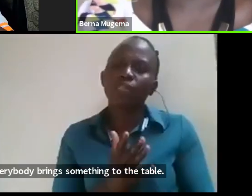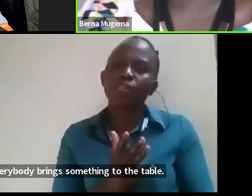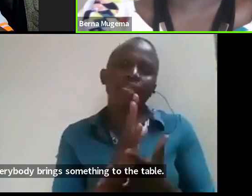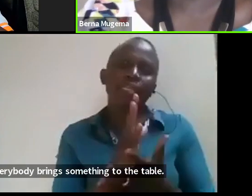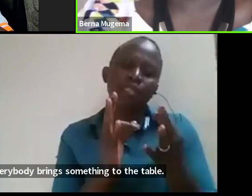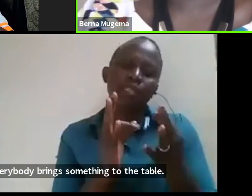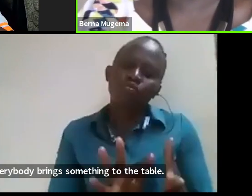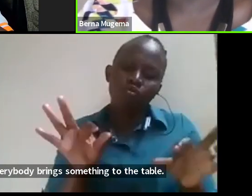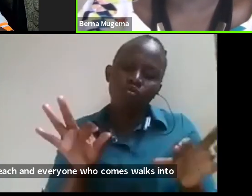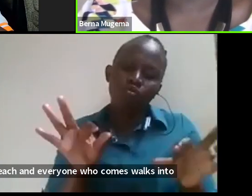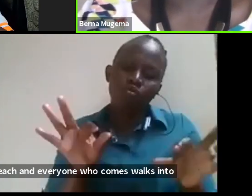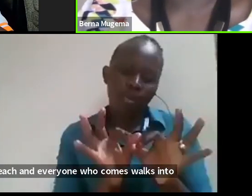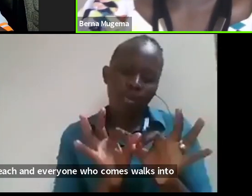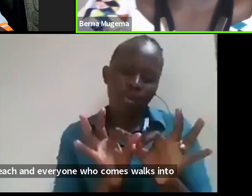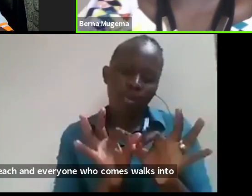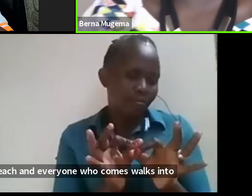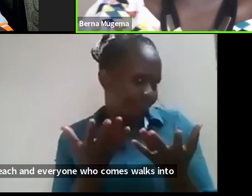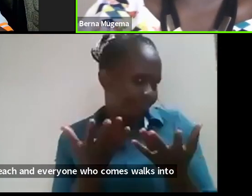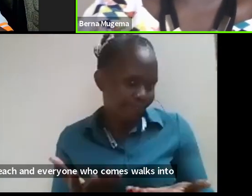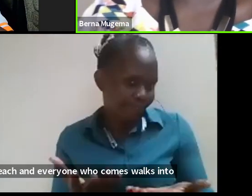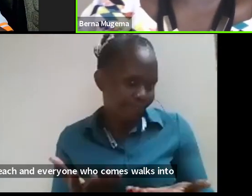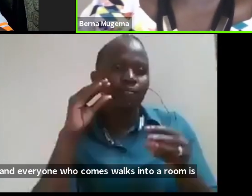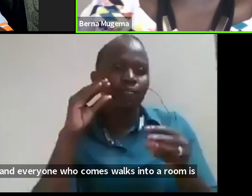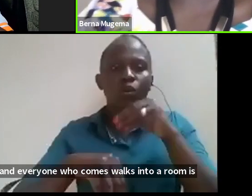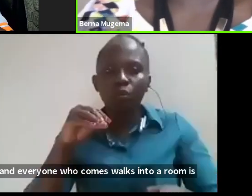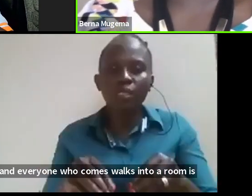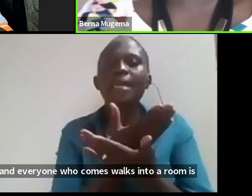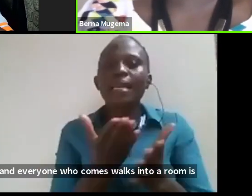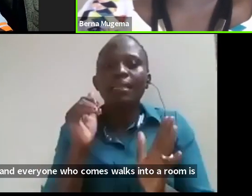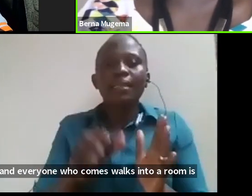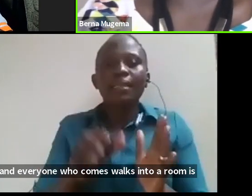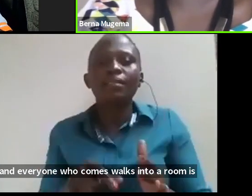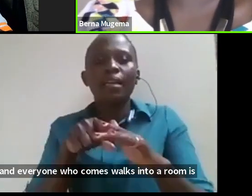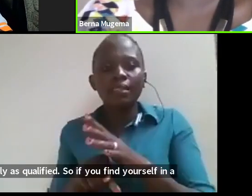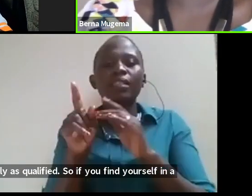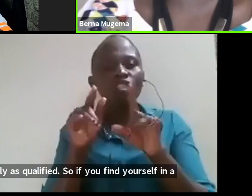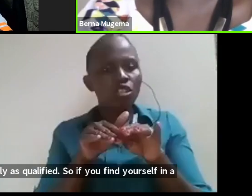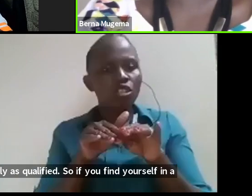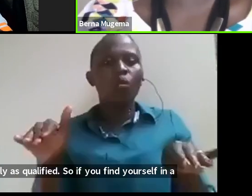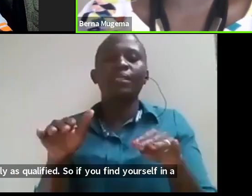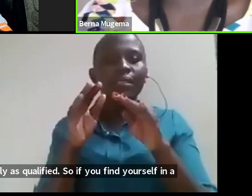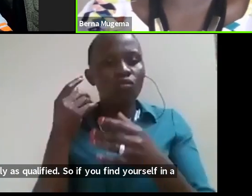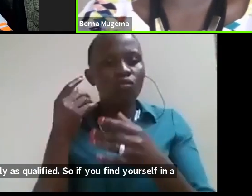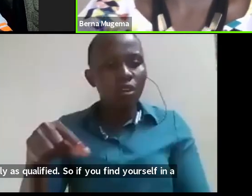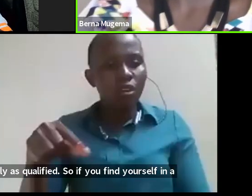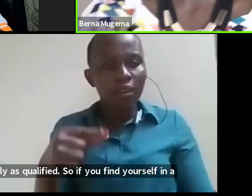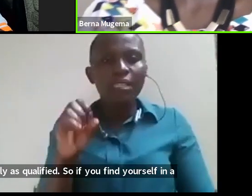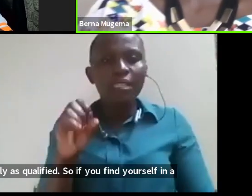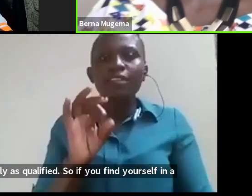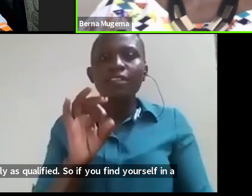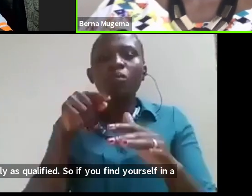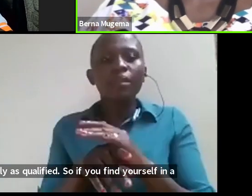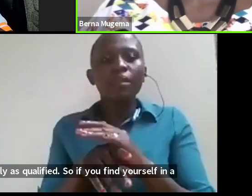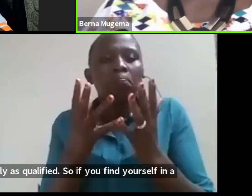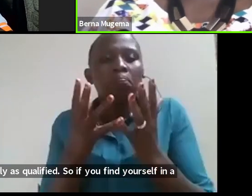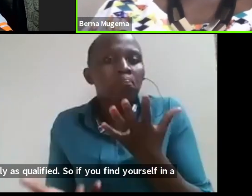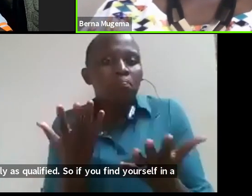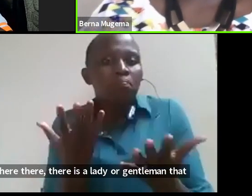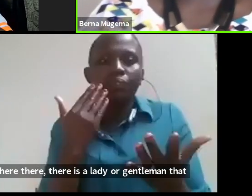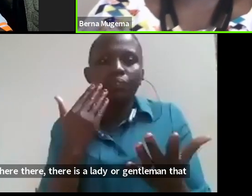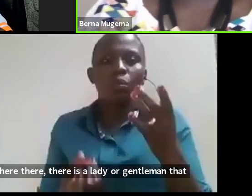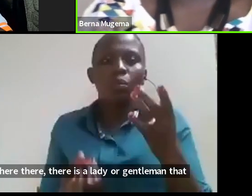a room is equally as qualified. So if you find yourself in a space where there is a lady or a gentleman,